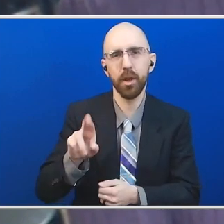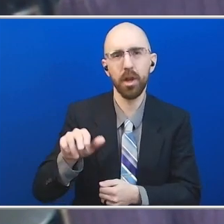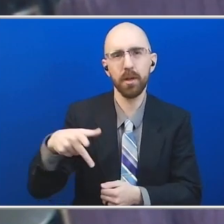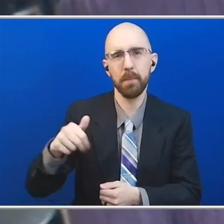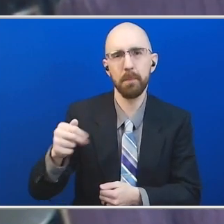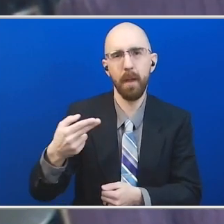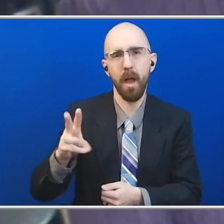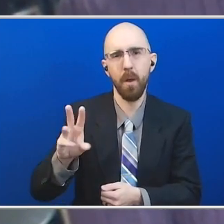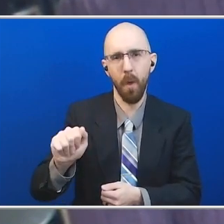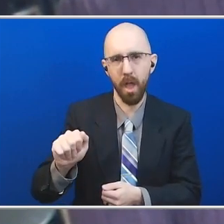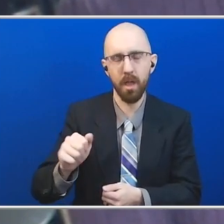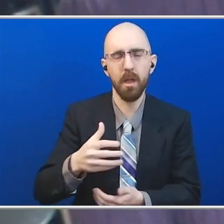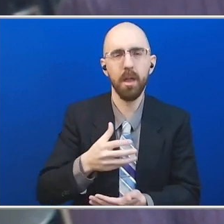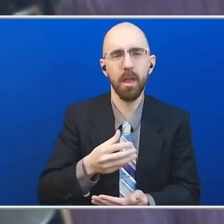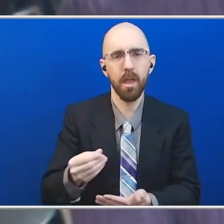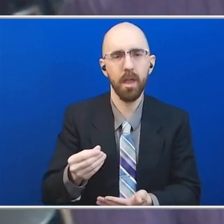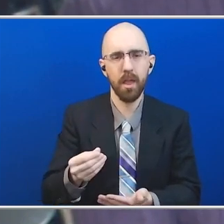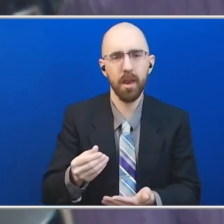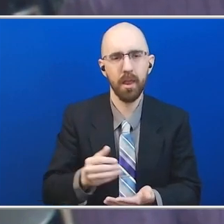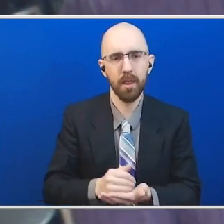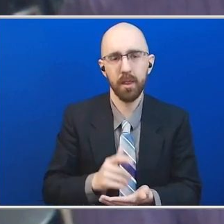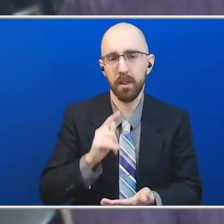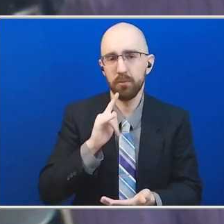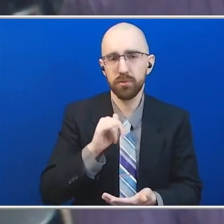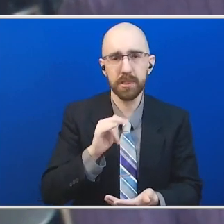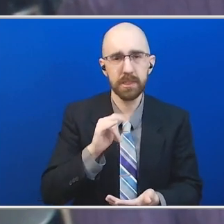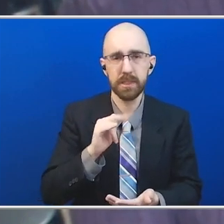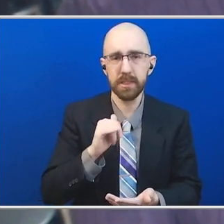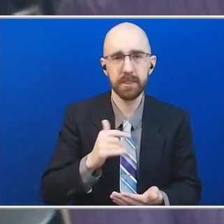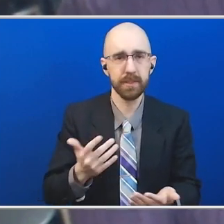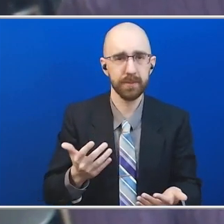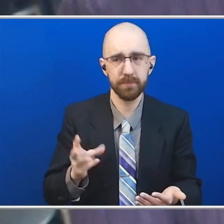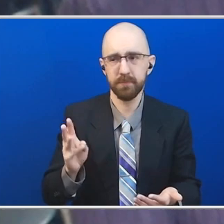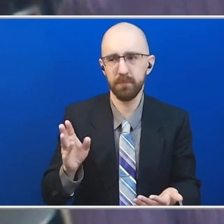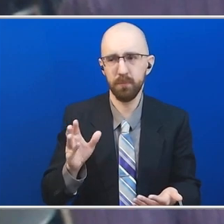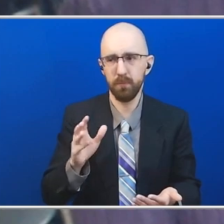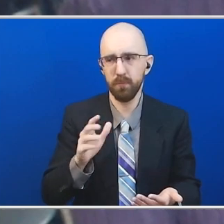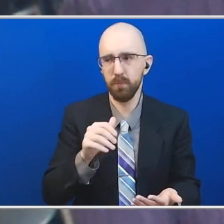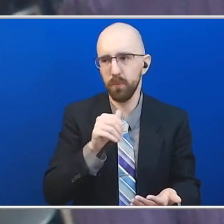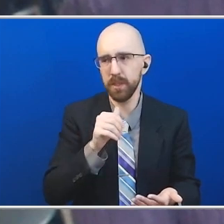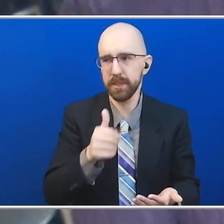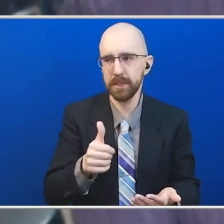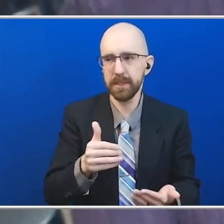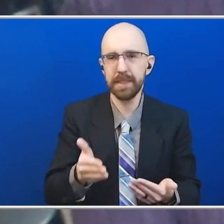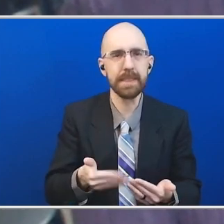and it really wasn't